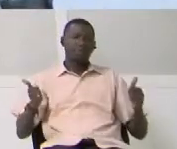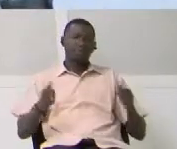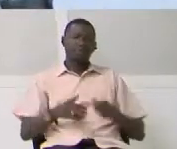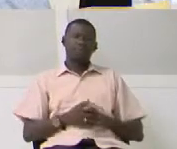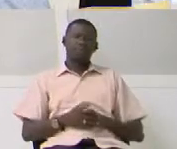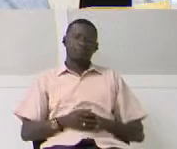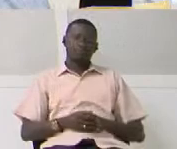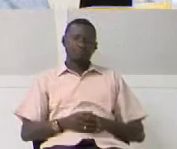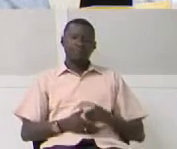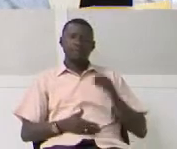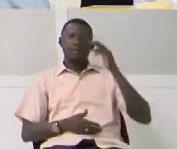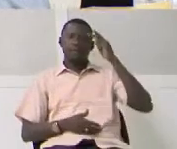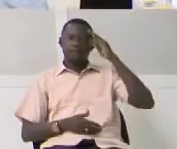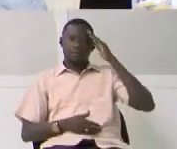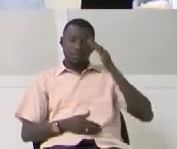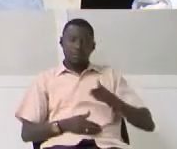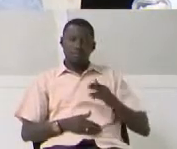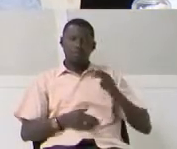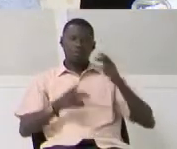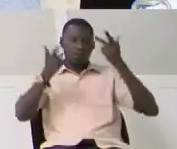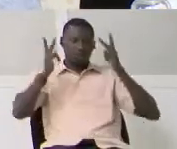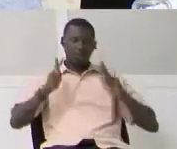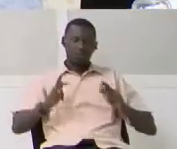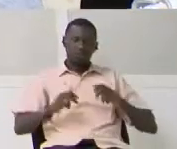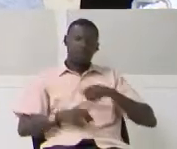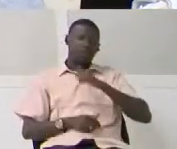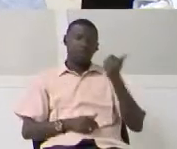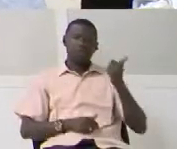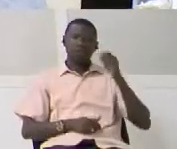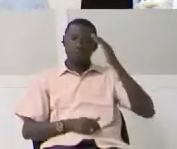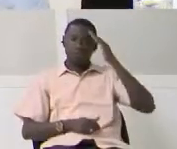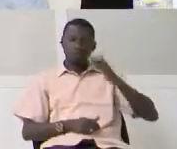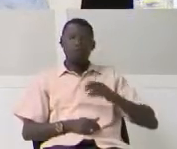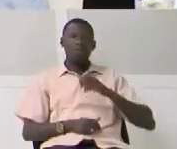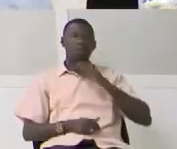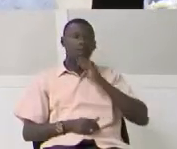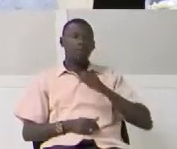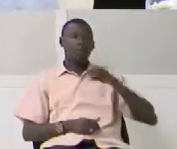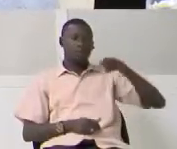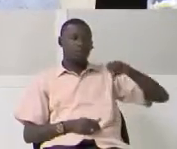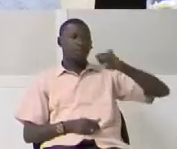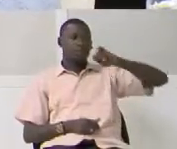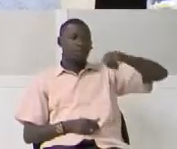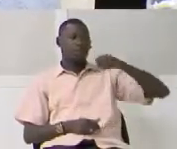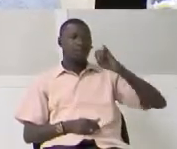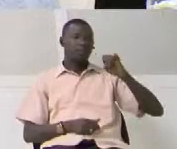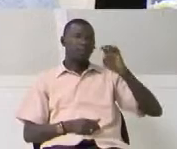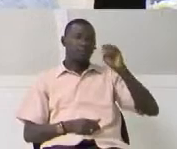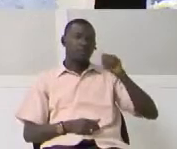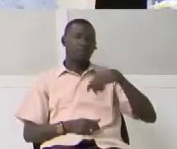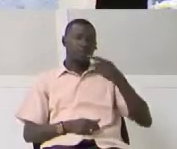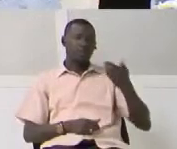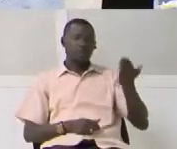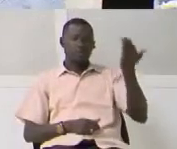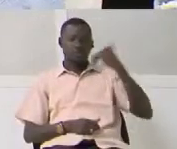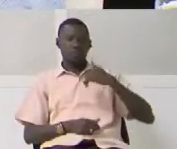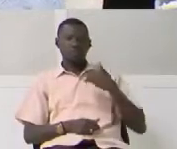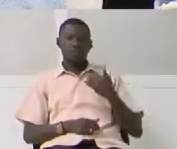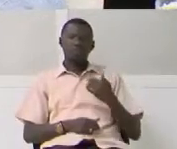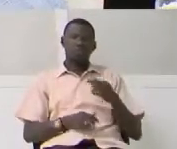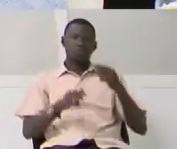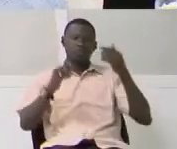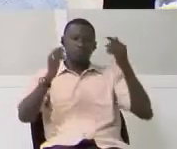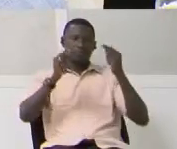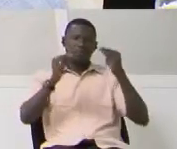Thank you, counsel, and thank you, Mr. Njai, for coming to testify. Commissioners, if you have any questions, Commissioner Kai, you have the floor,